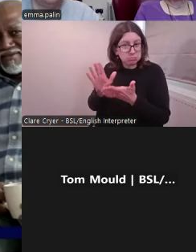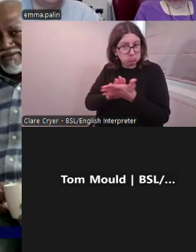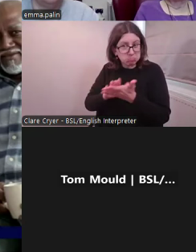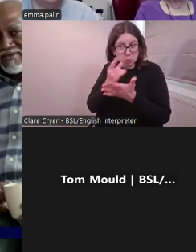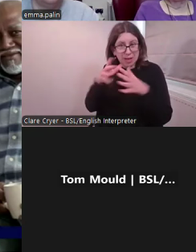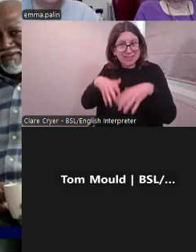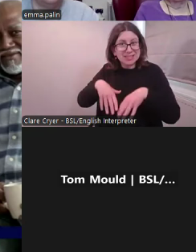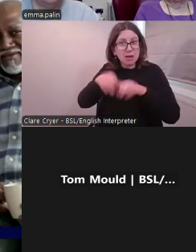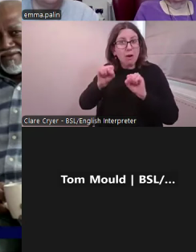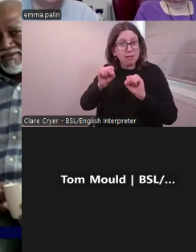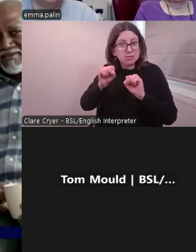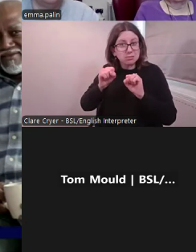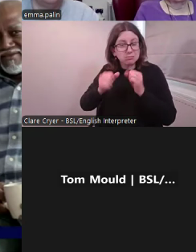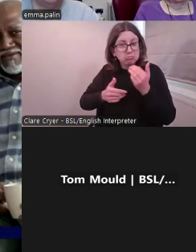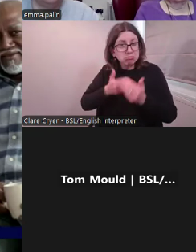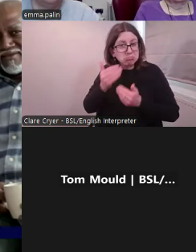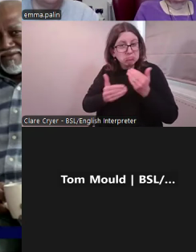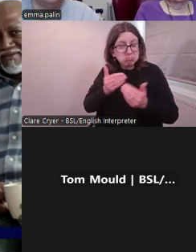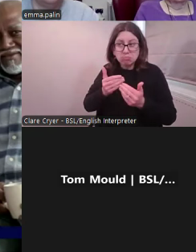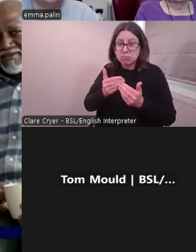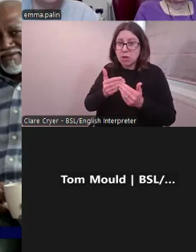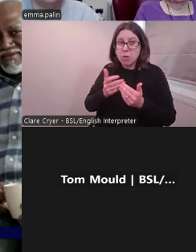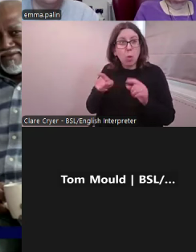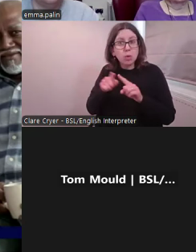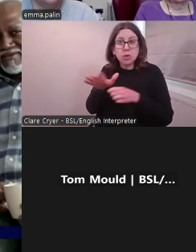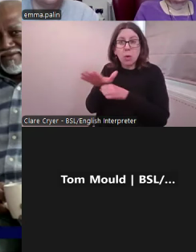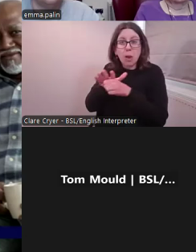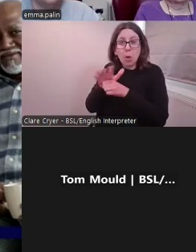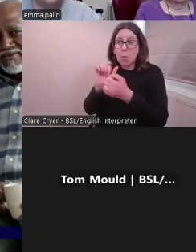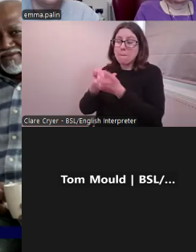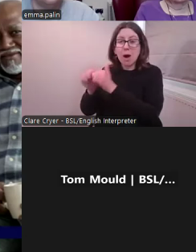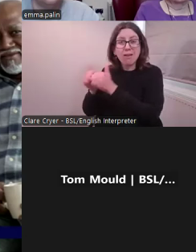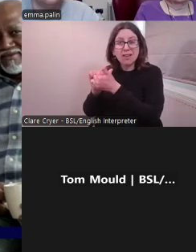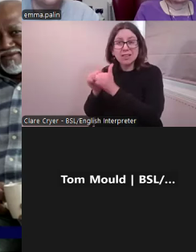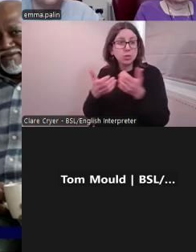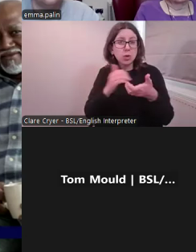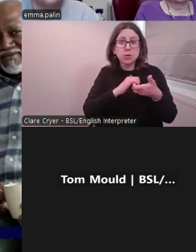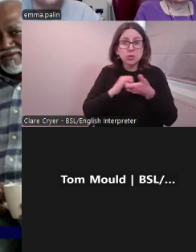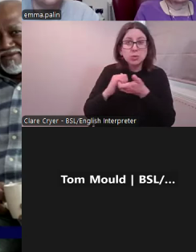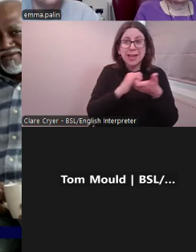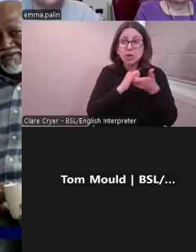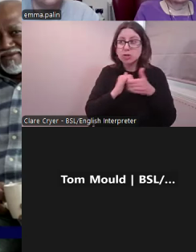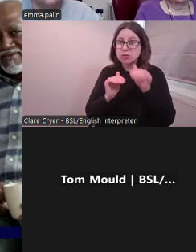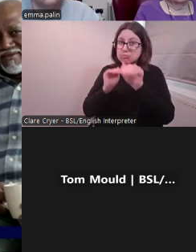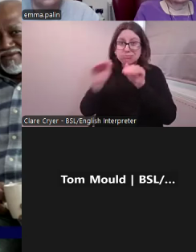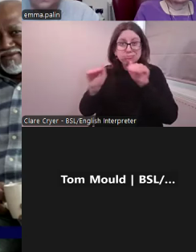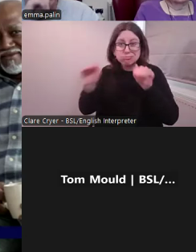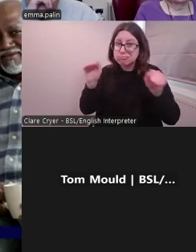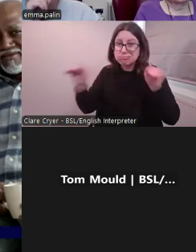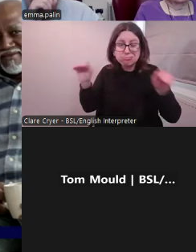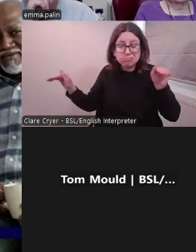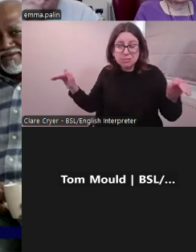more opportunities. Reach out to local partners, reach out to associations. There is a great